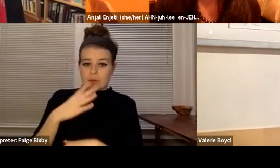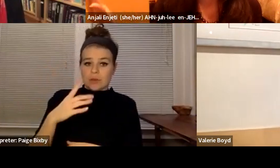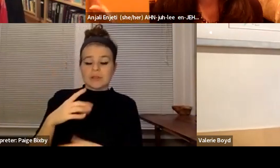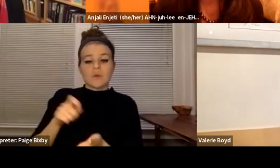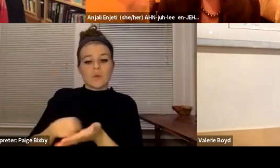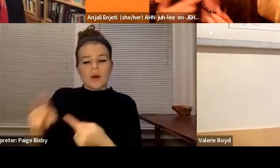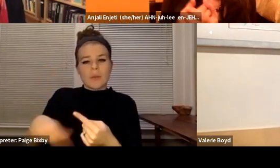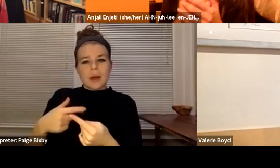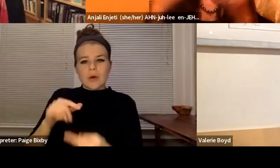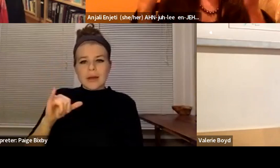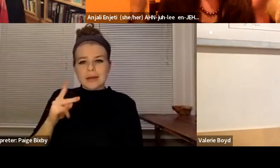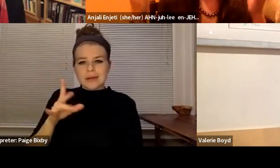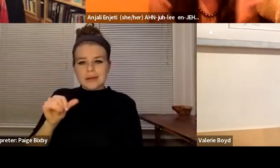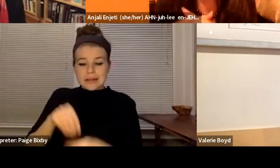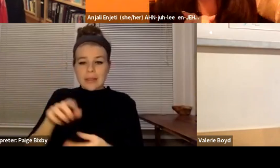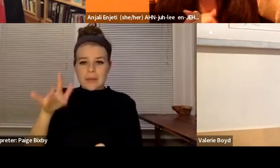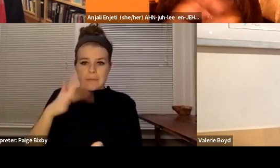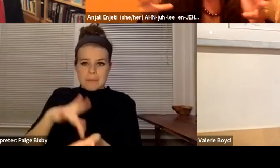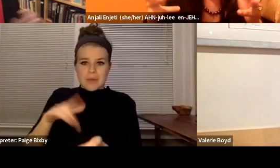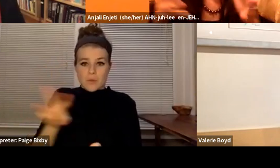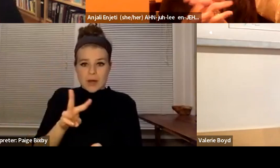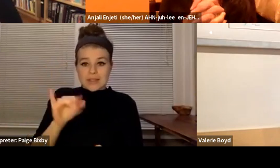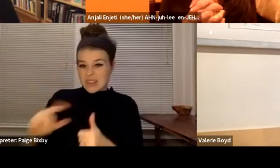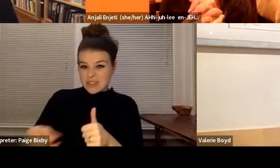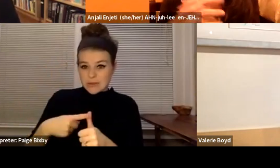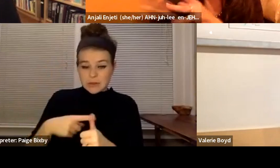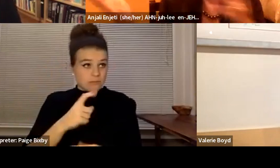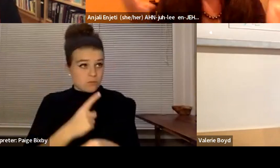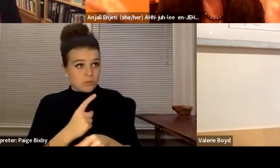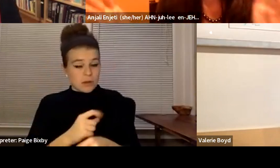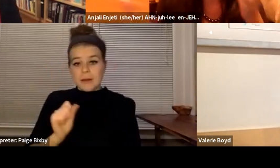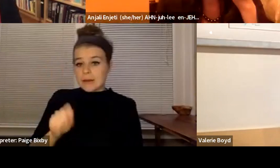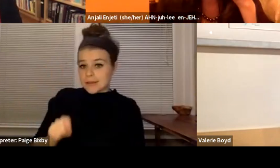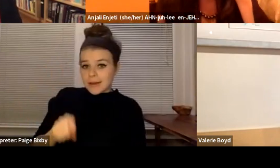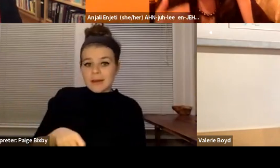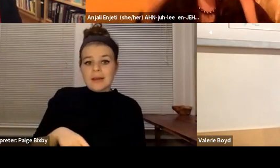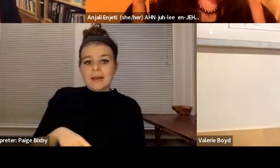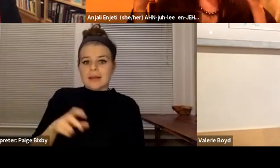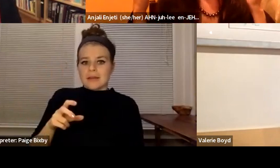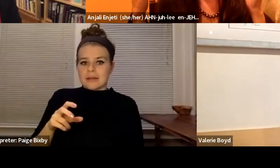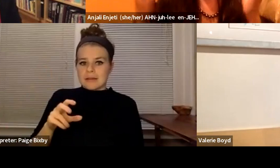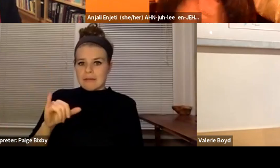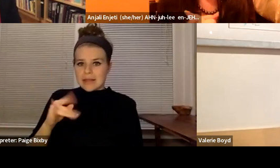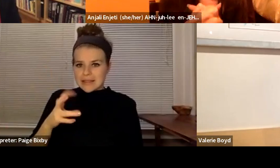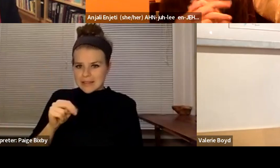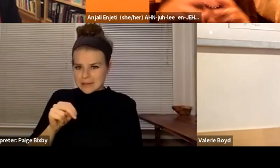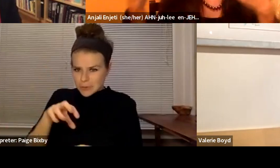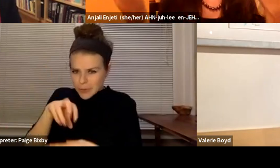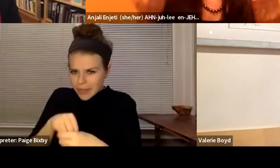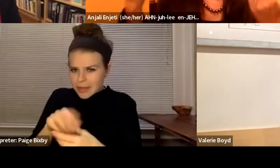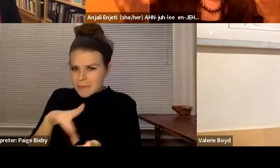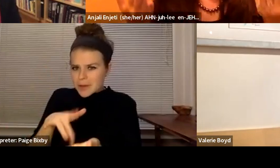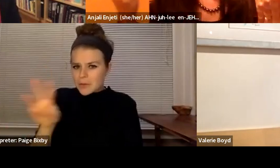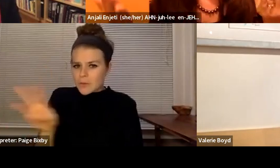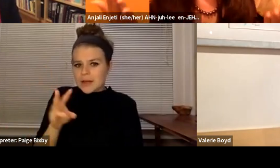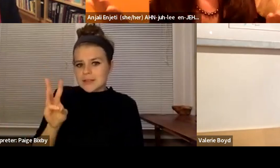in the Midwest, right? That was the first, you know, right. Jasmine, you know, there's an Indian in the Midwest. I was like, wow, like there's, you